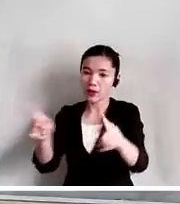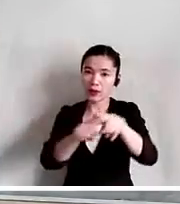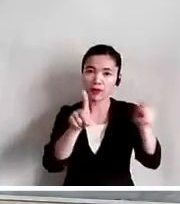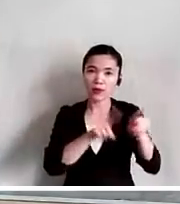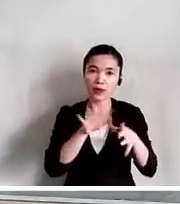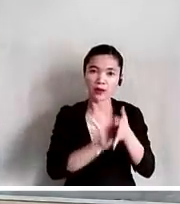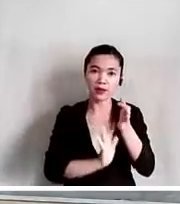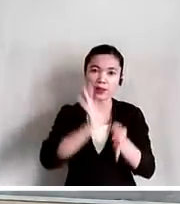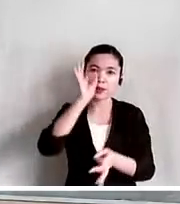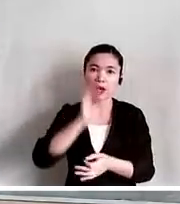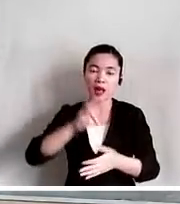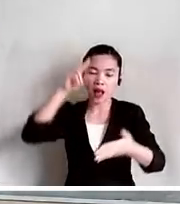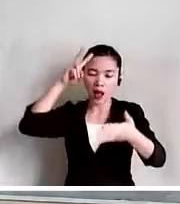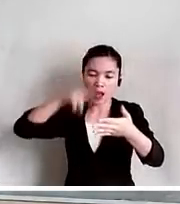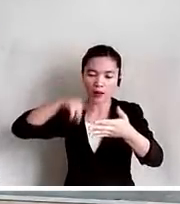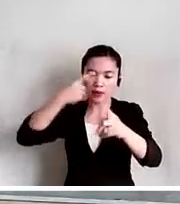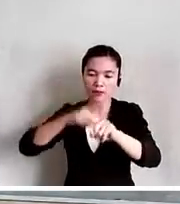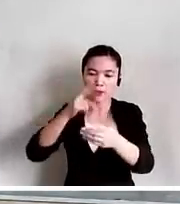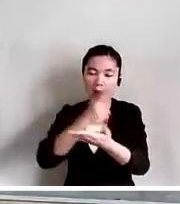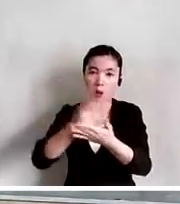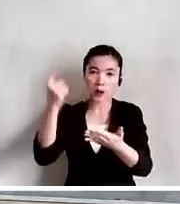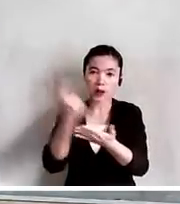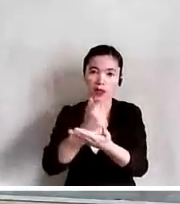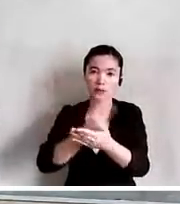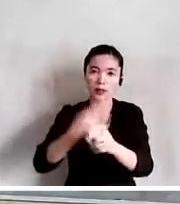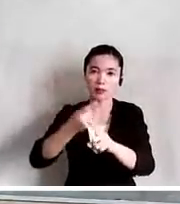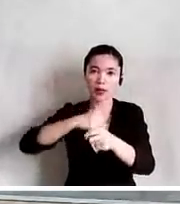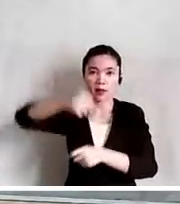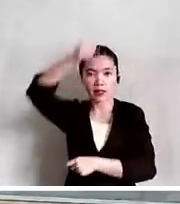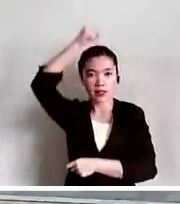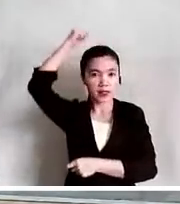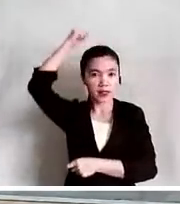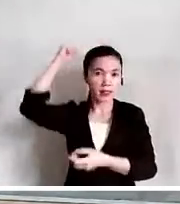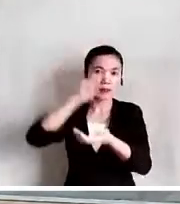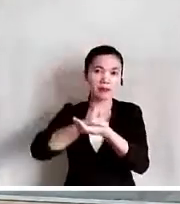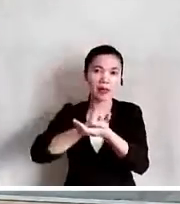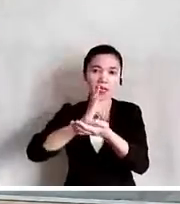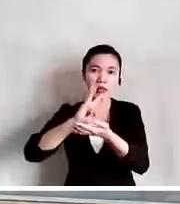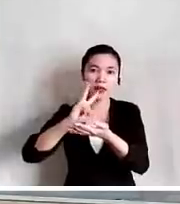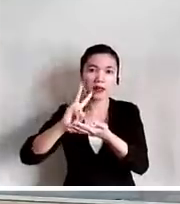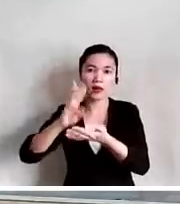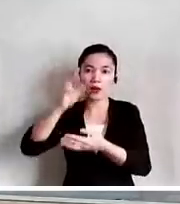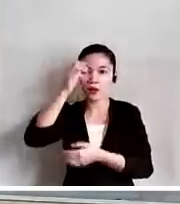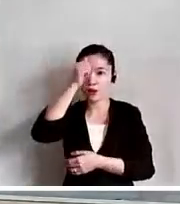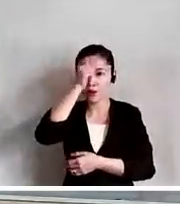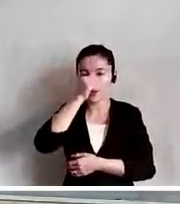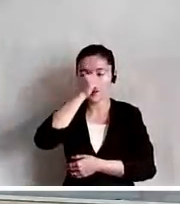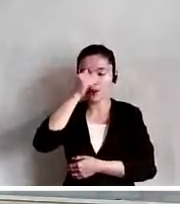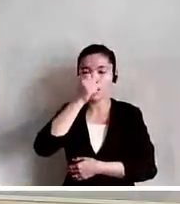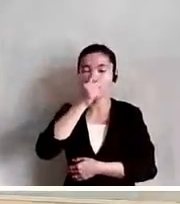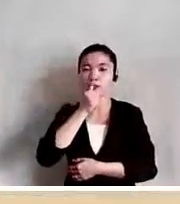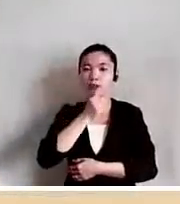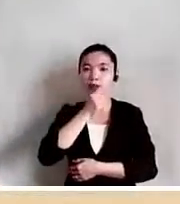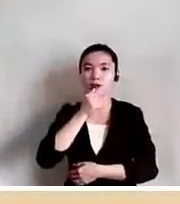A reading from the Holy Gospel according to Matthew. Glory to you, Lord.